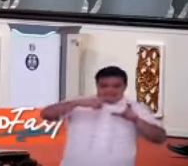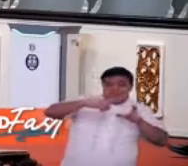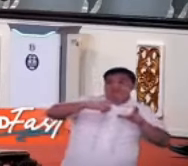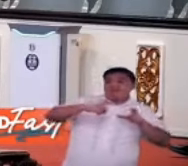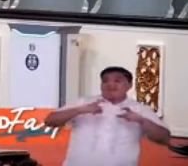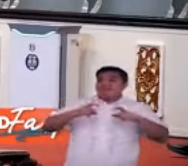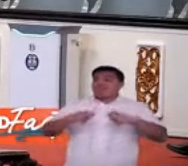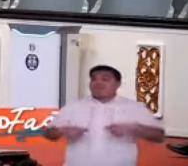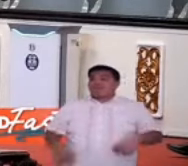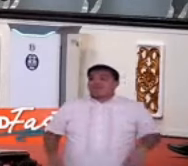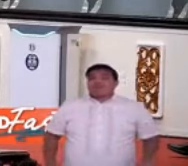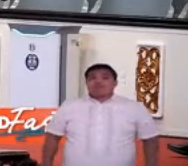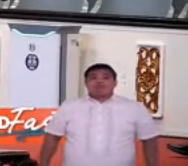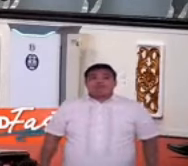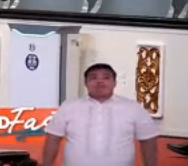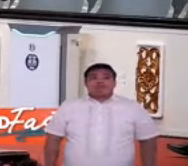This is the world that we live in now.